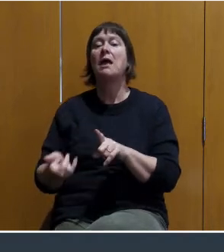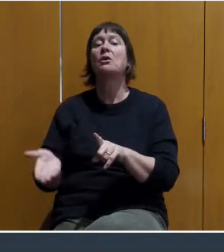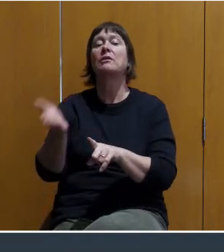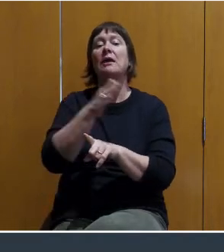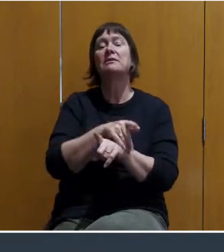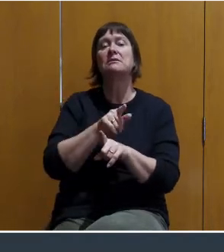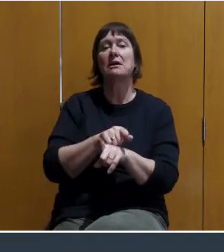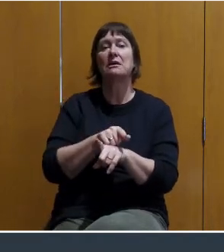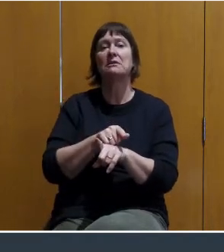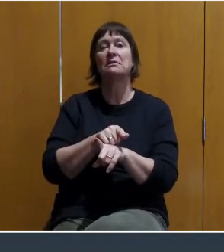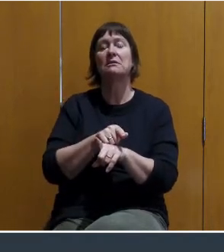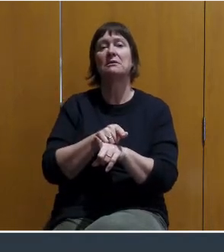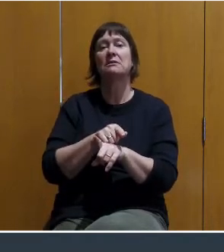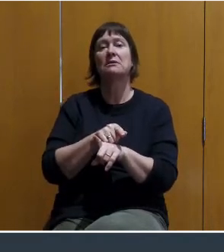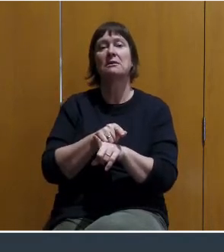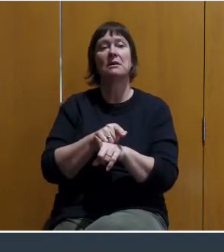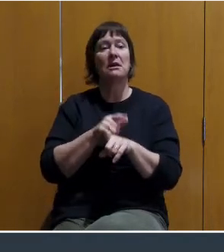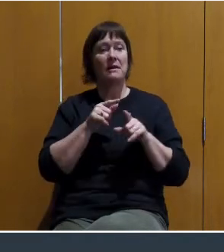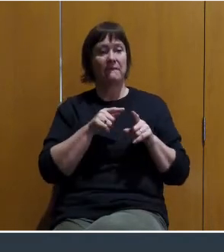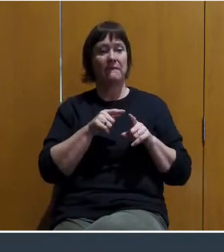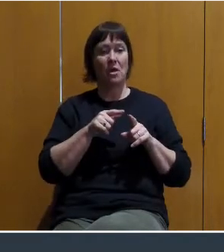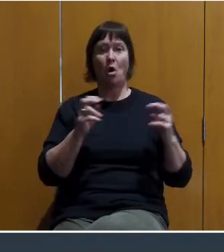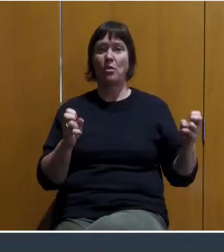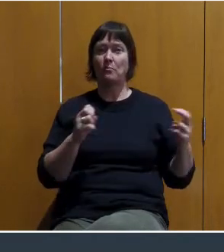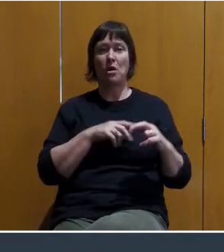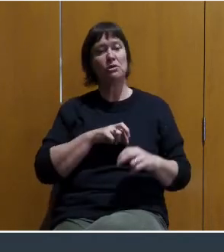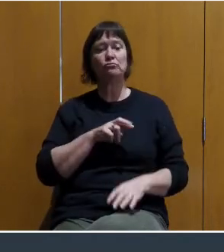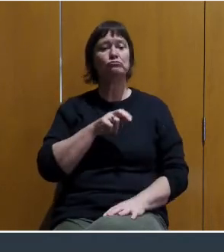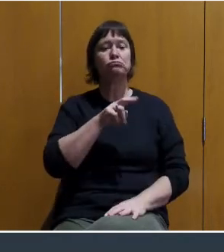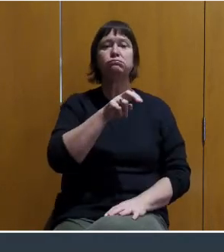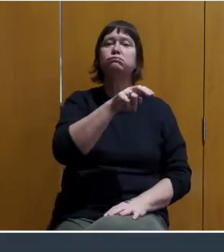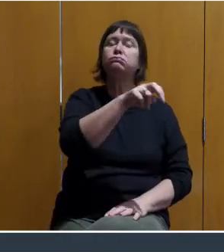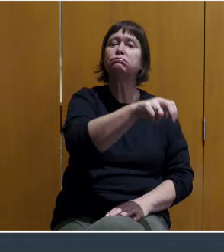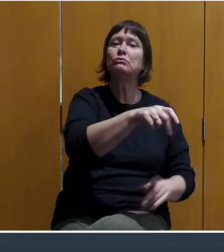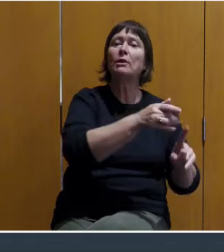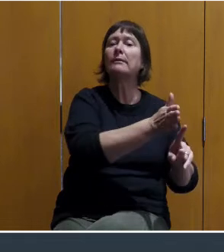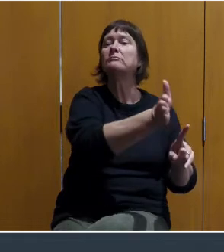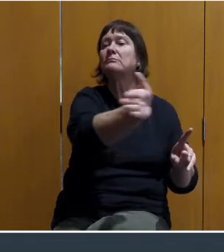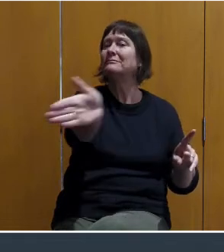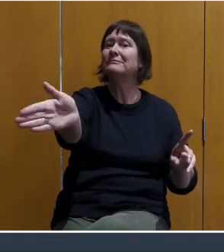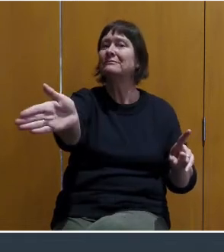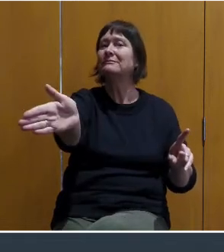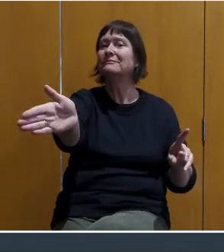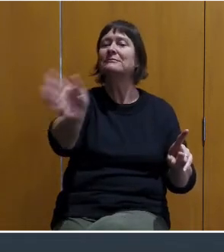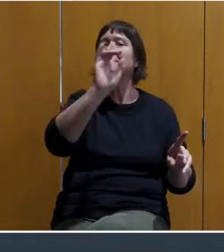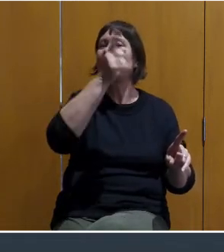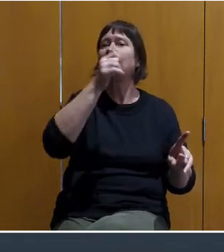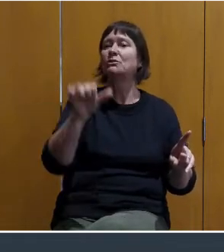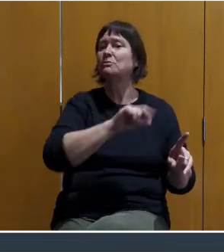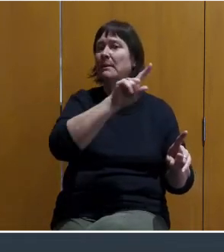walking dogs coming off the embankment bridge and going onto the stop banks and going near the Scrape